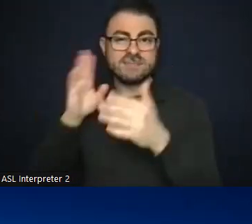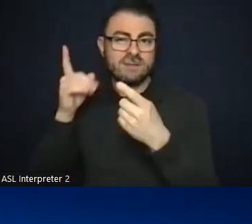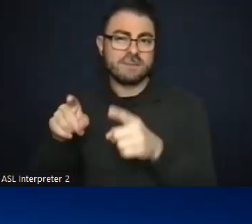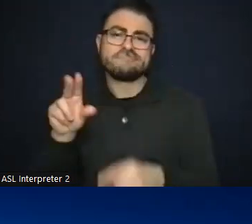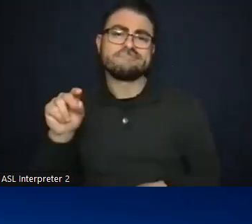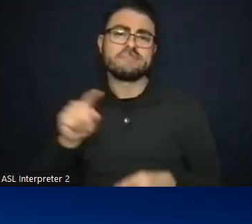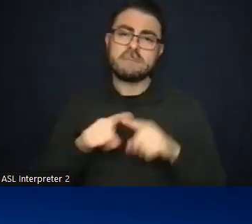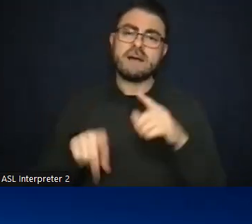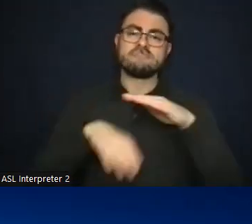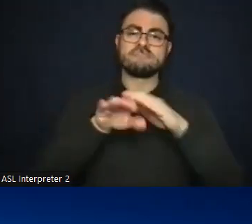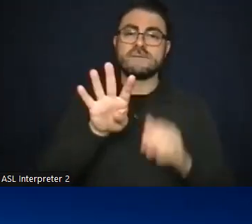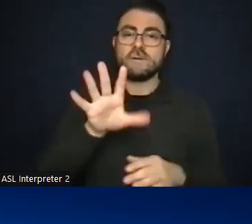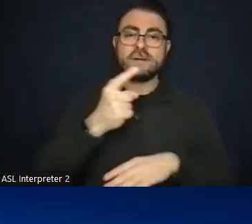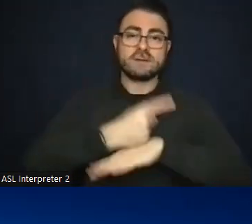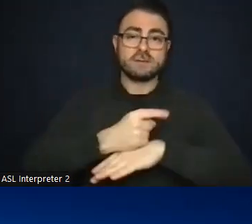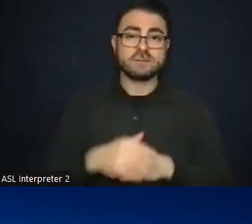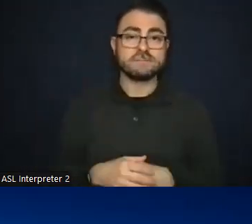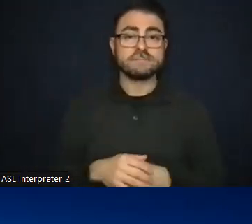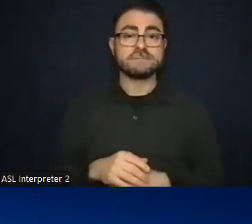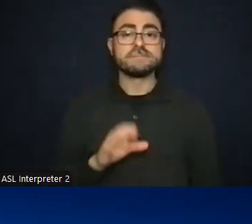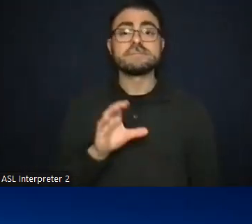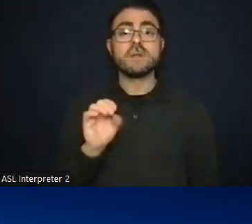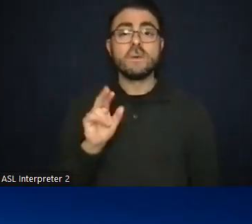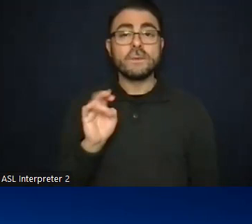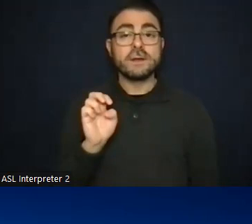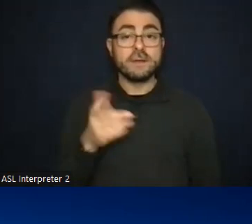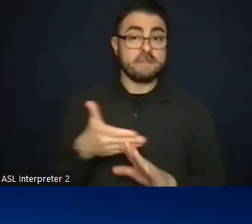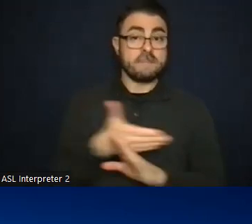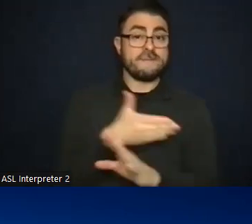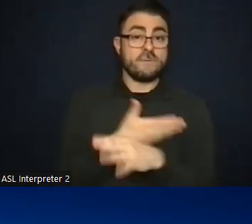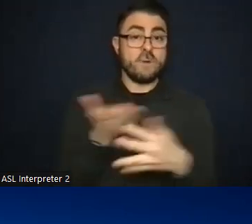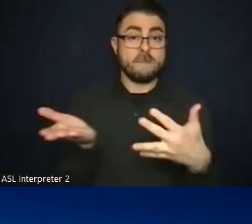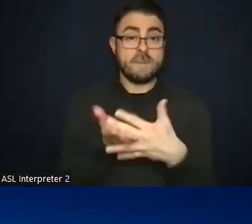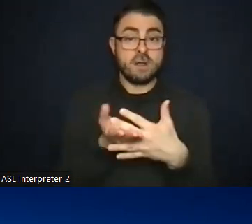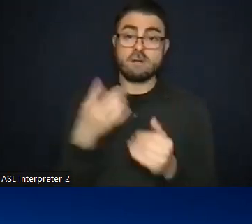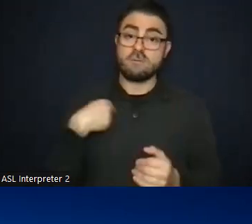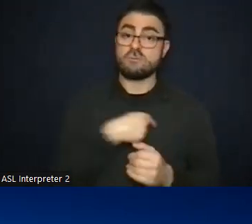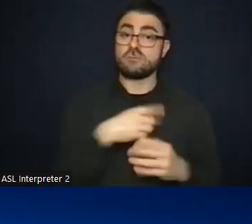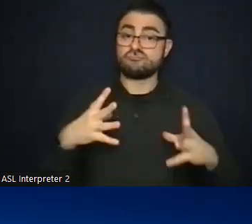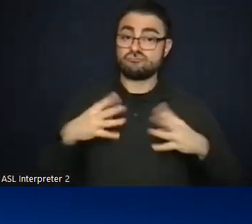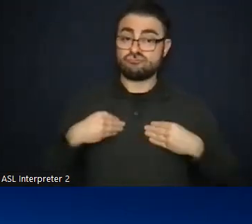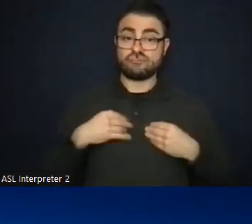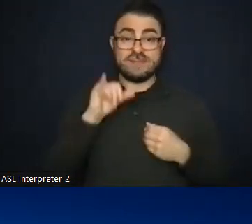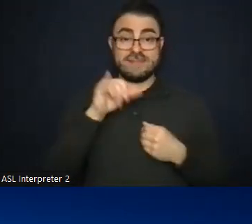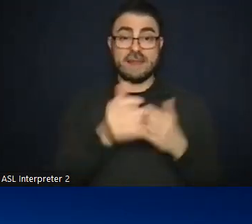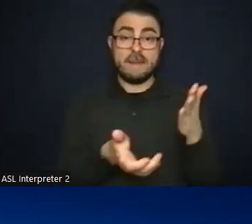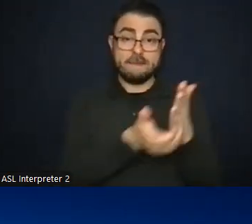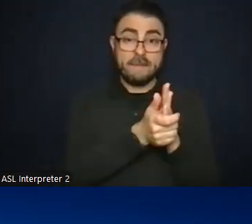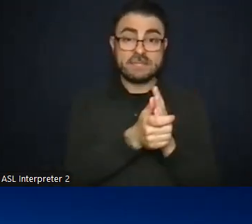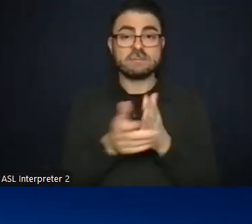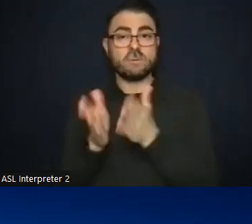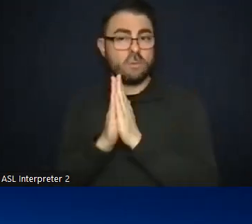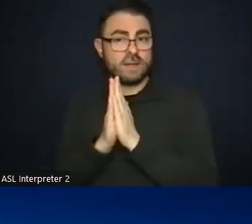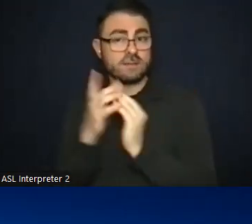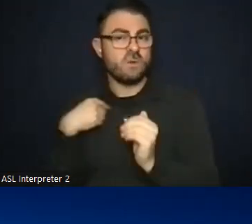our break, are we okay with our amendments and requests, and we can move on to